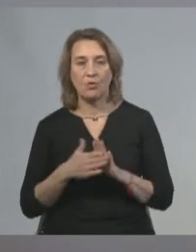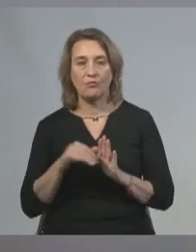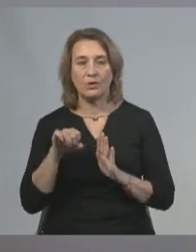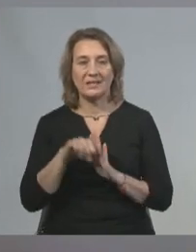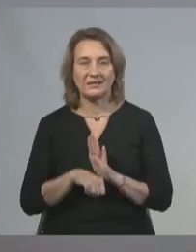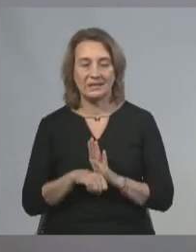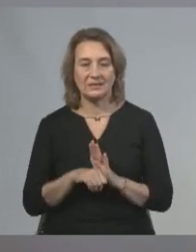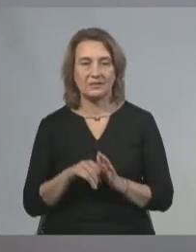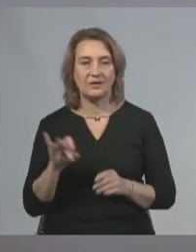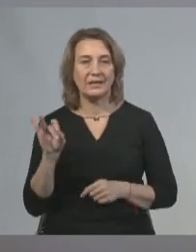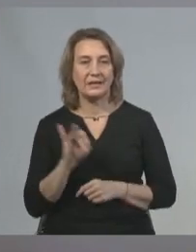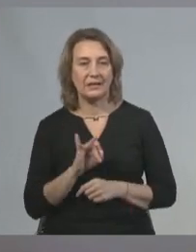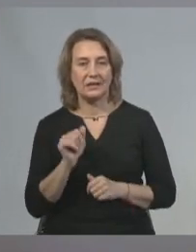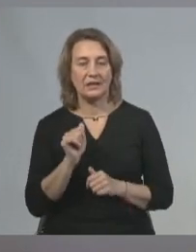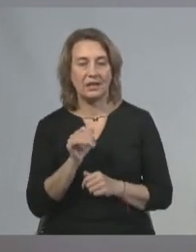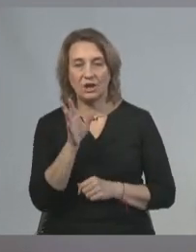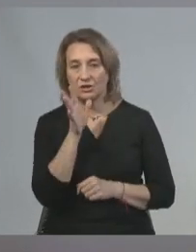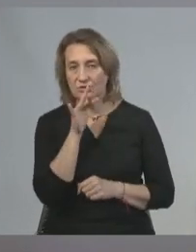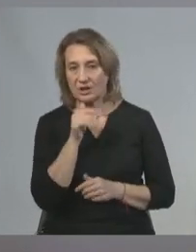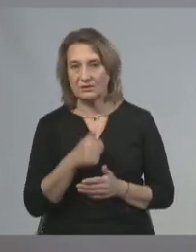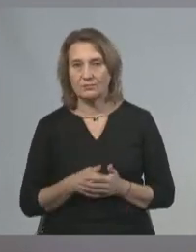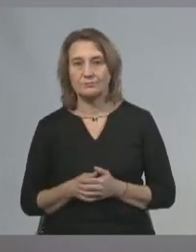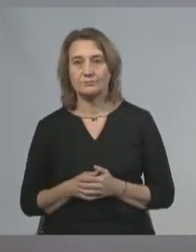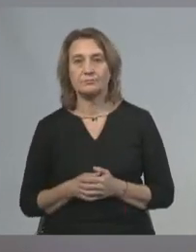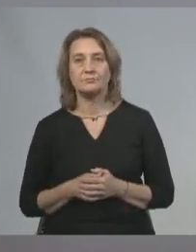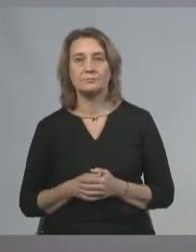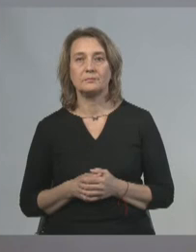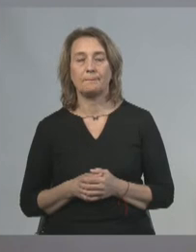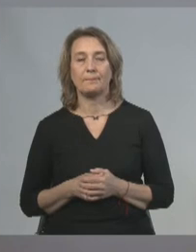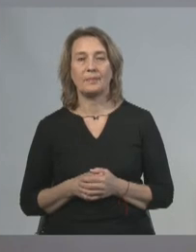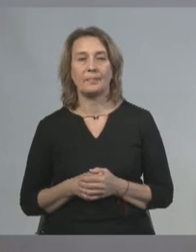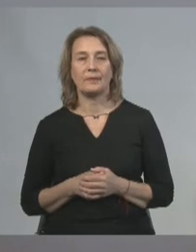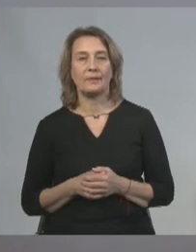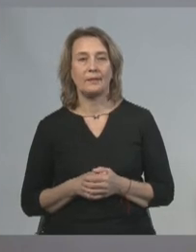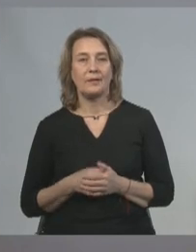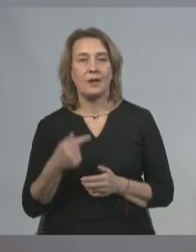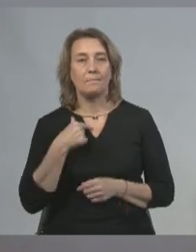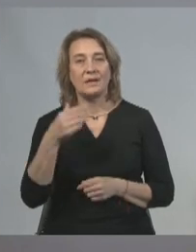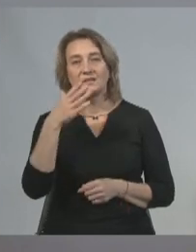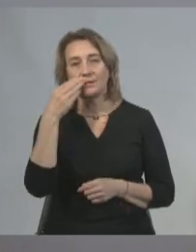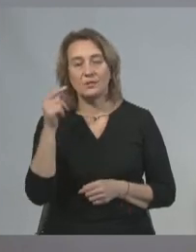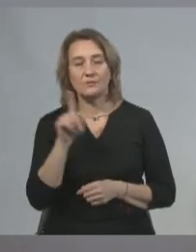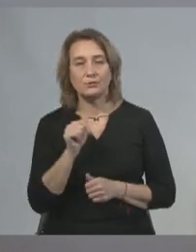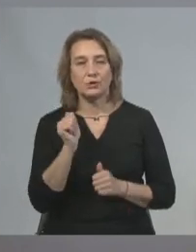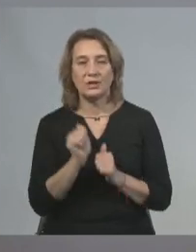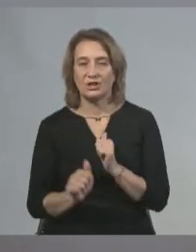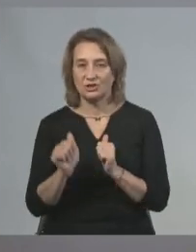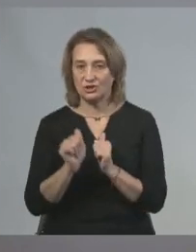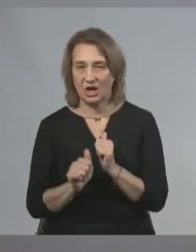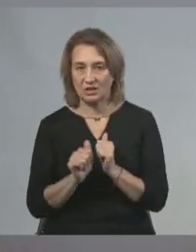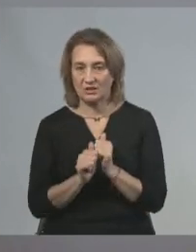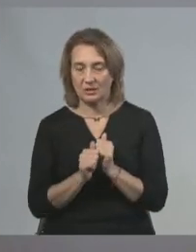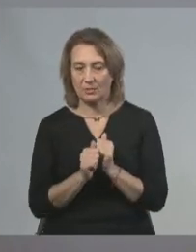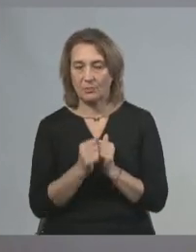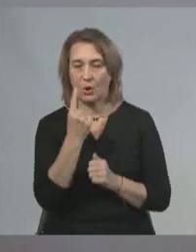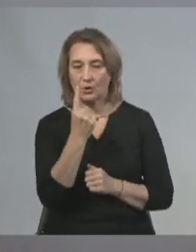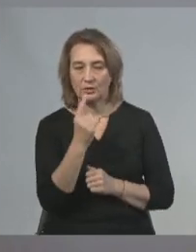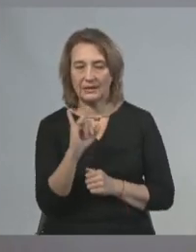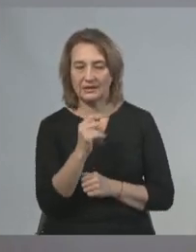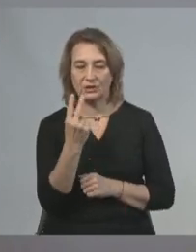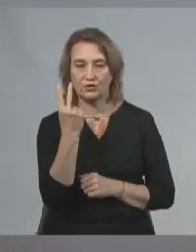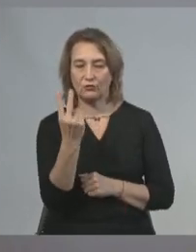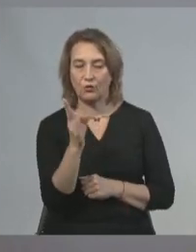that as i said one in two women in bosnia are suffering from violence in their